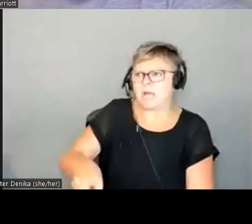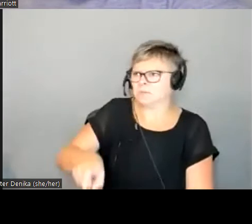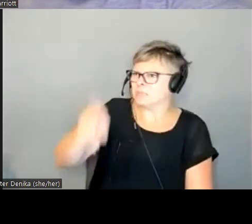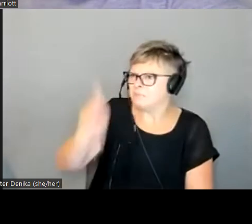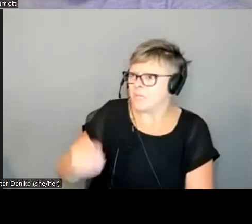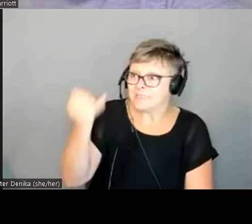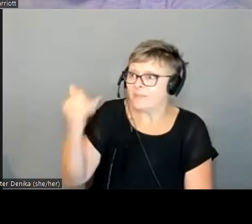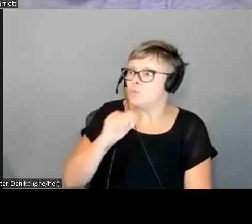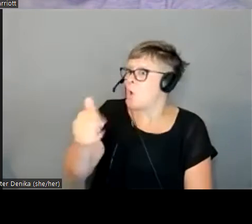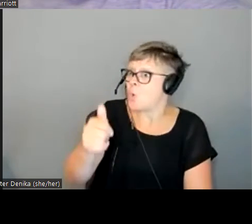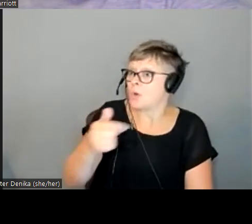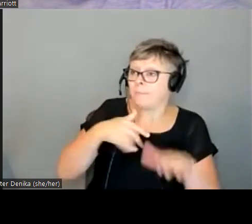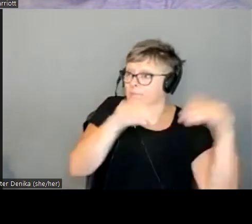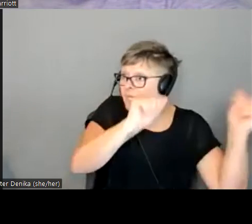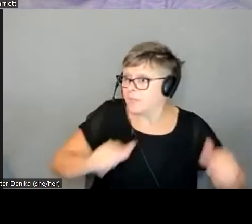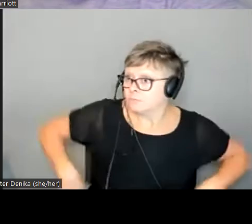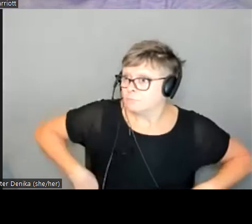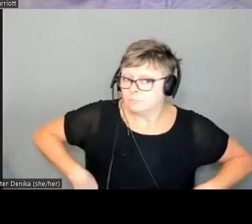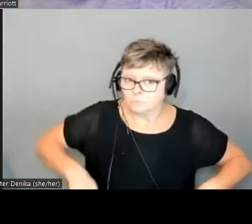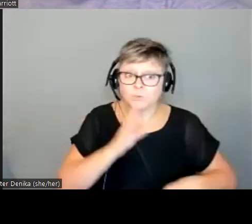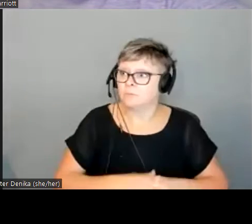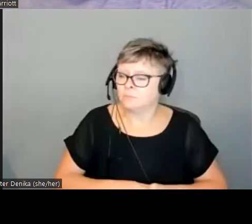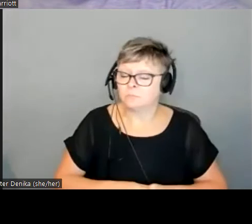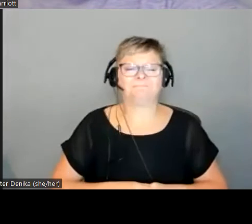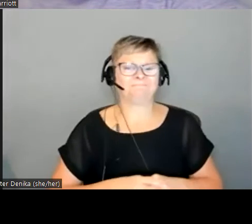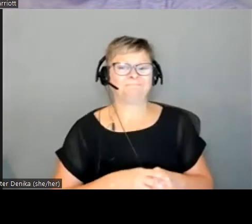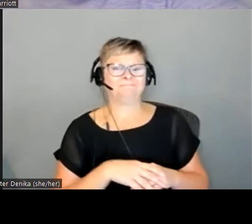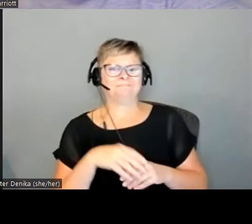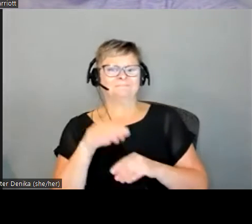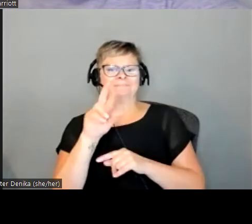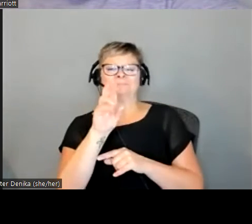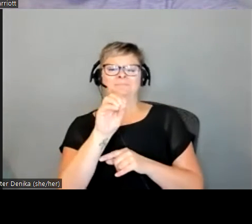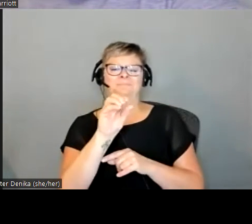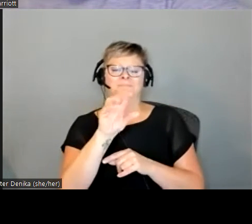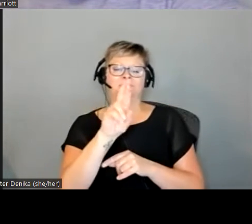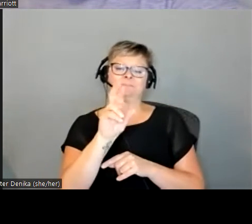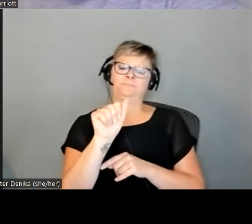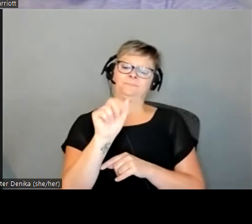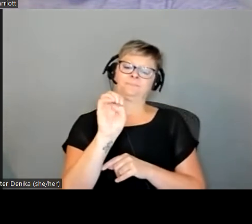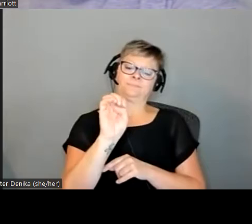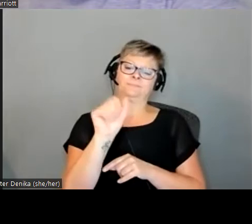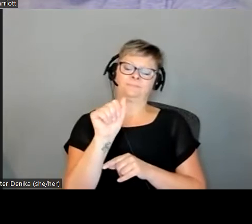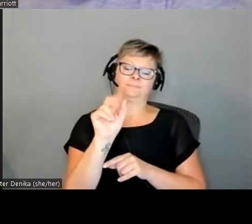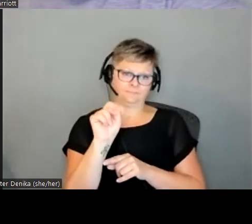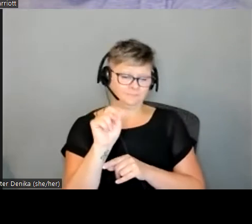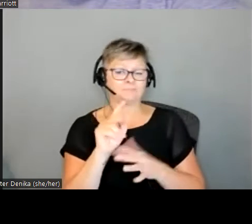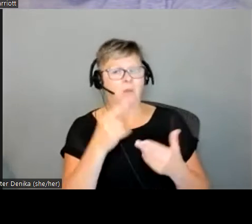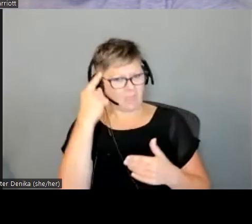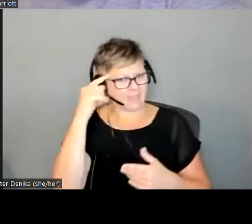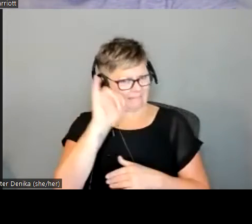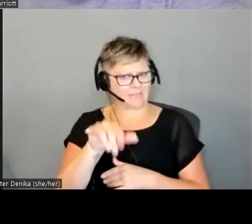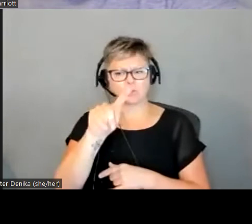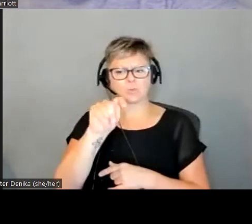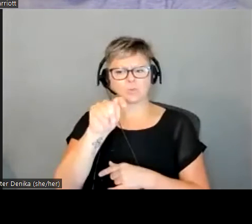I'm leaving. And I think the toolkit has shown to demonstrate that it is, very